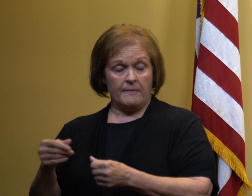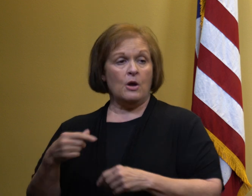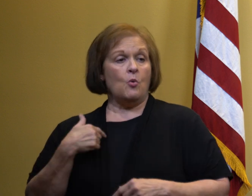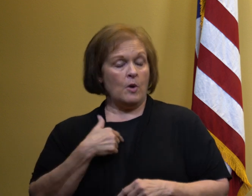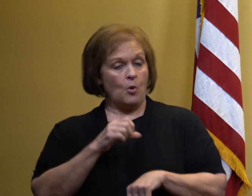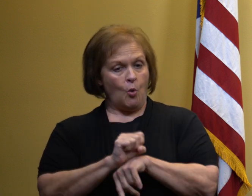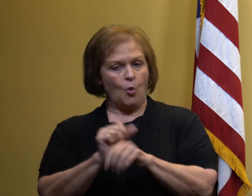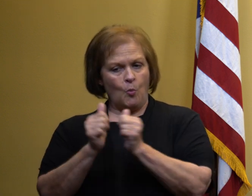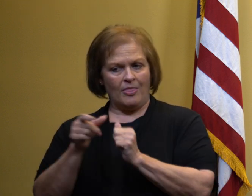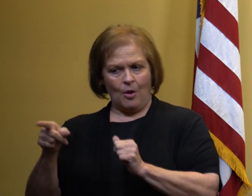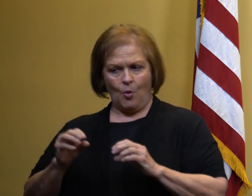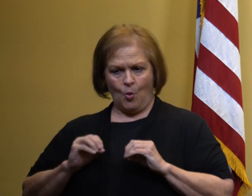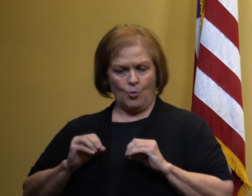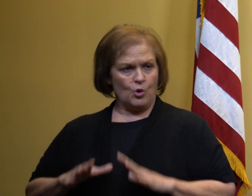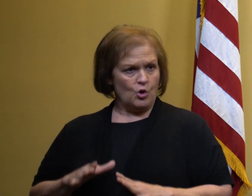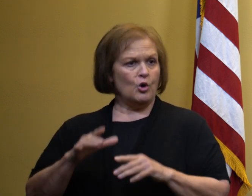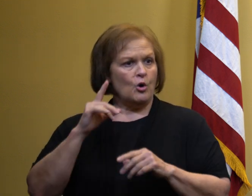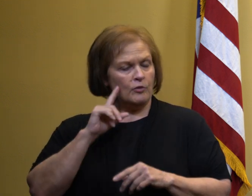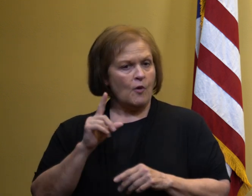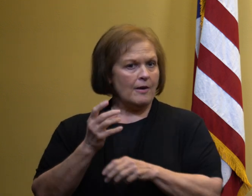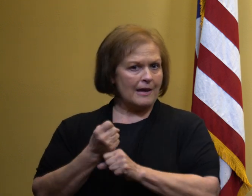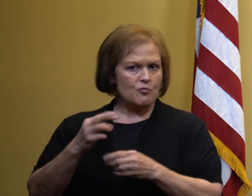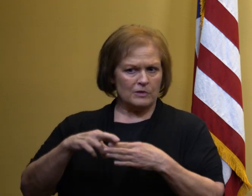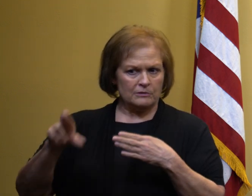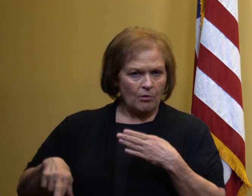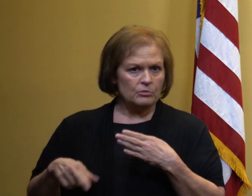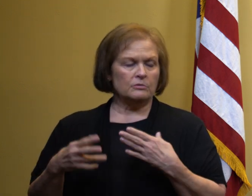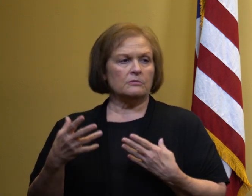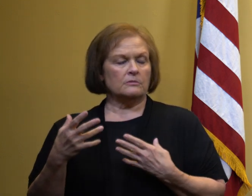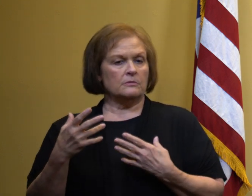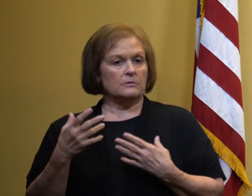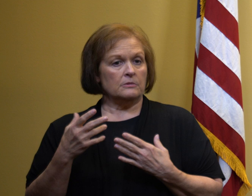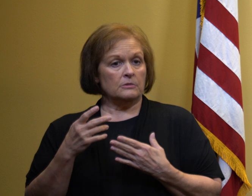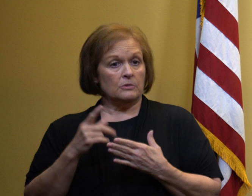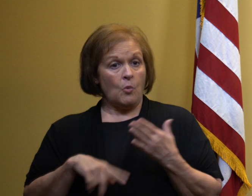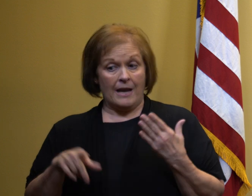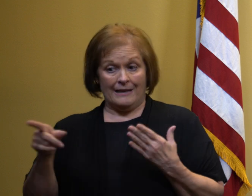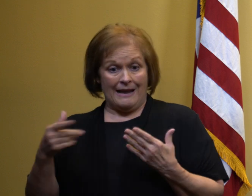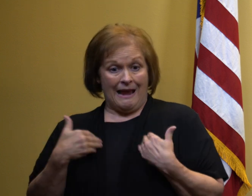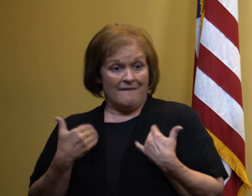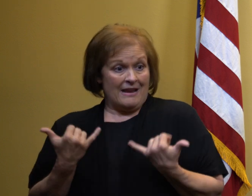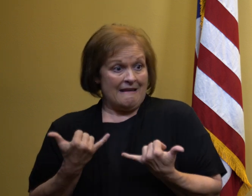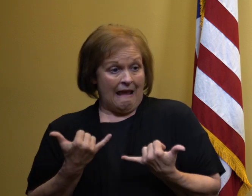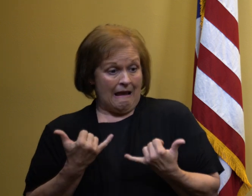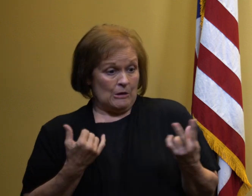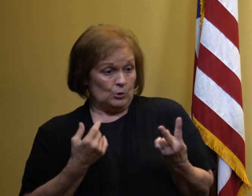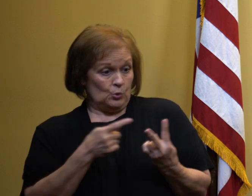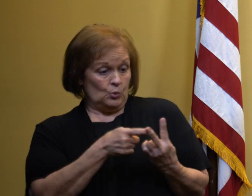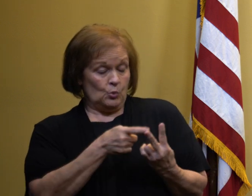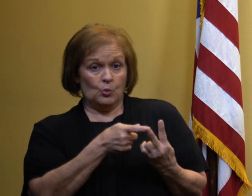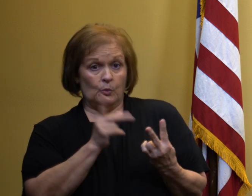the owner to push for resolve. And of course, what he has right now on the table are